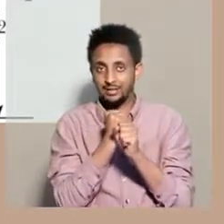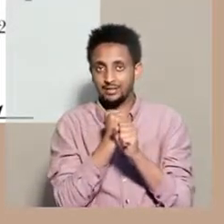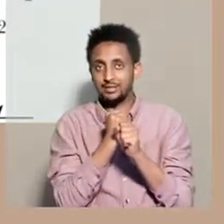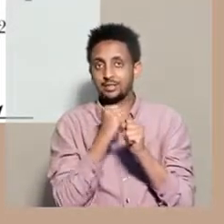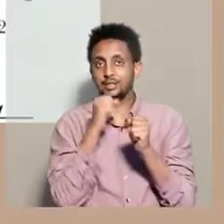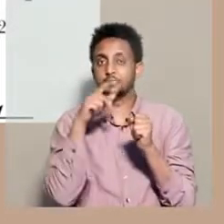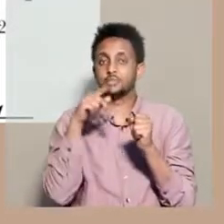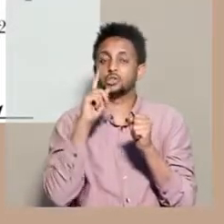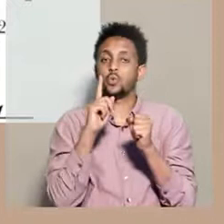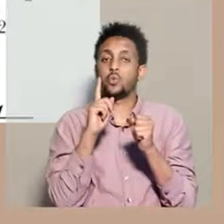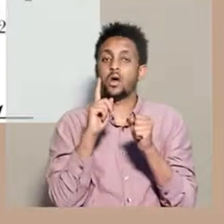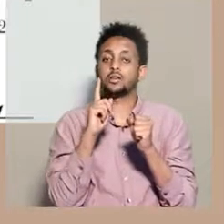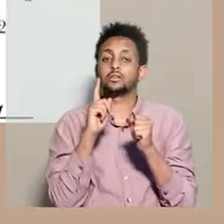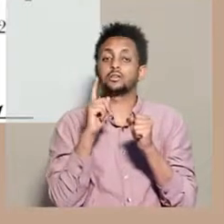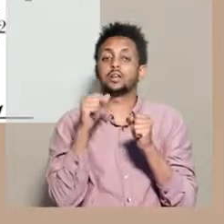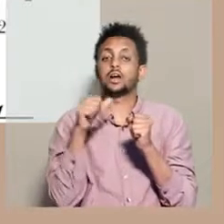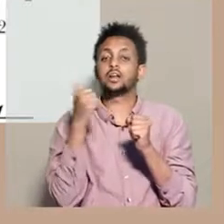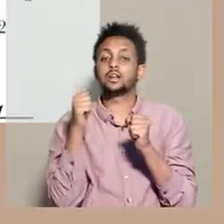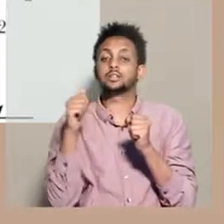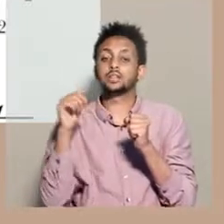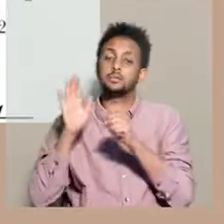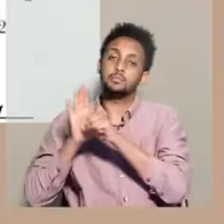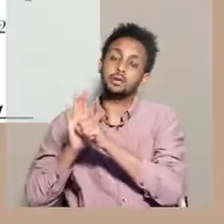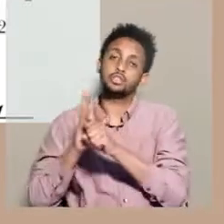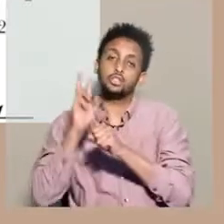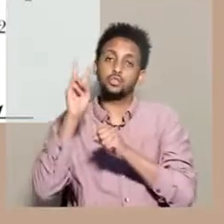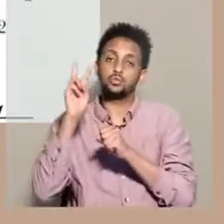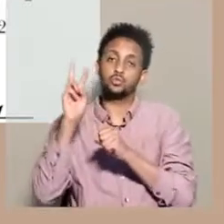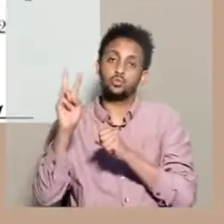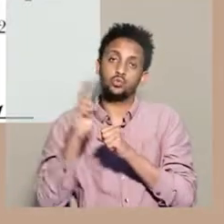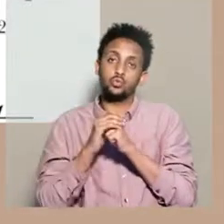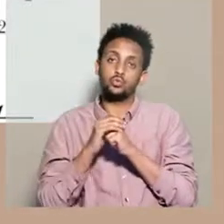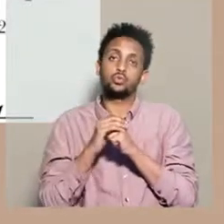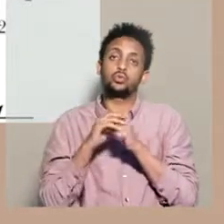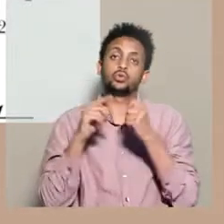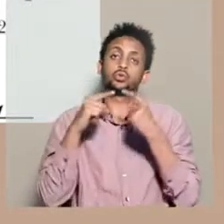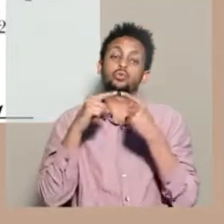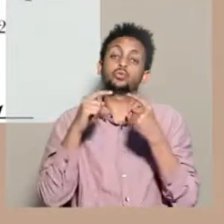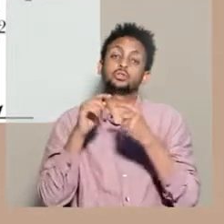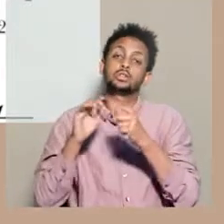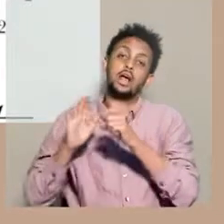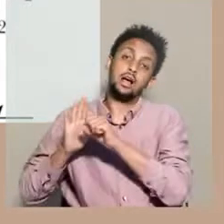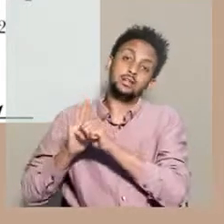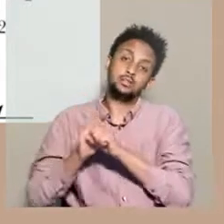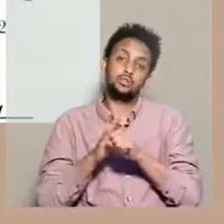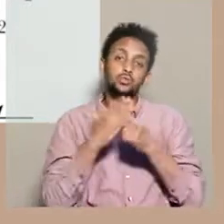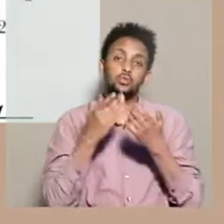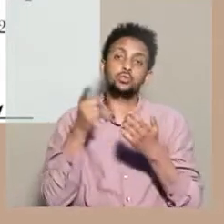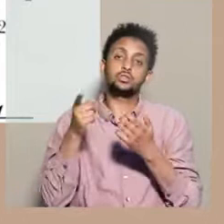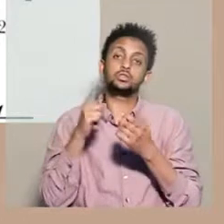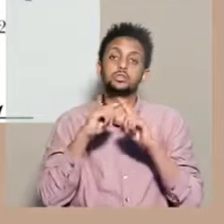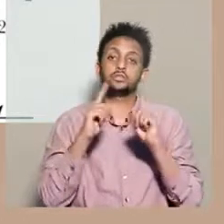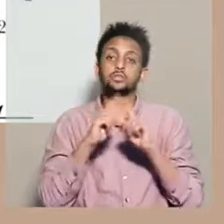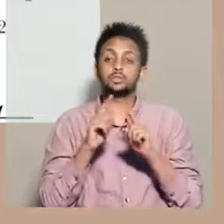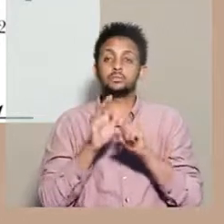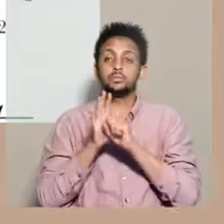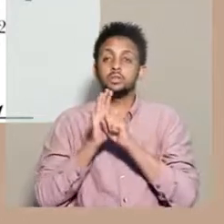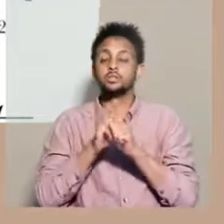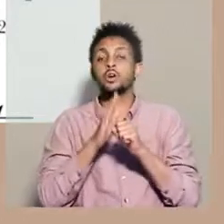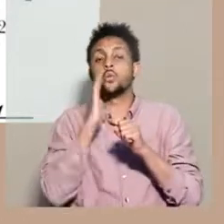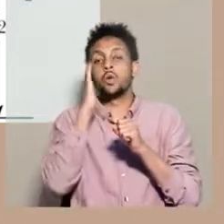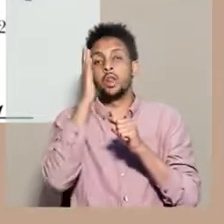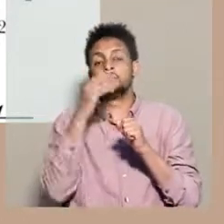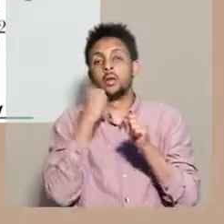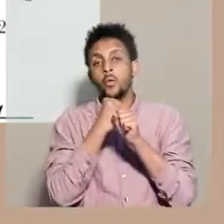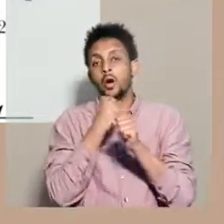pressure P1, here we have another pressure P2, oppositely acting, so that due to the difference in pressure there will be